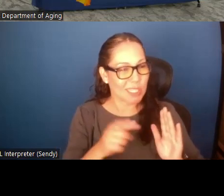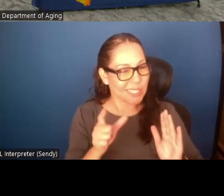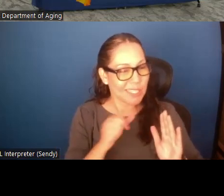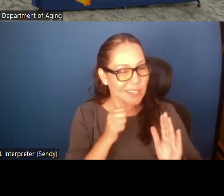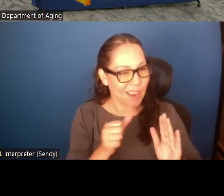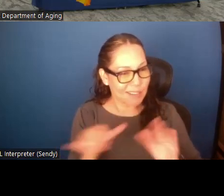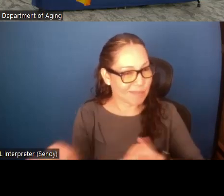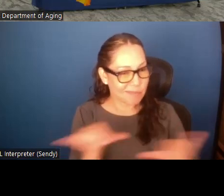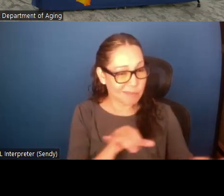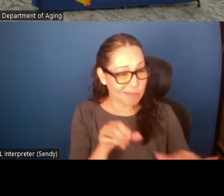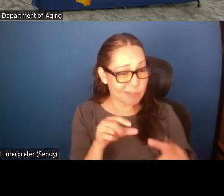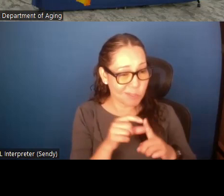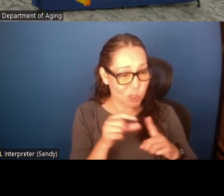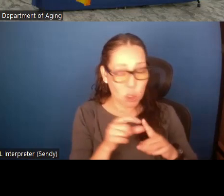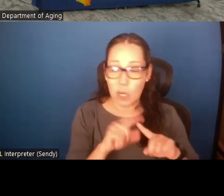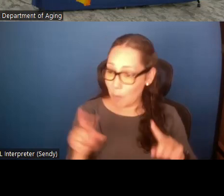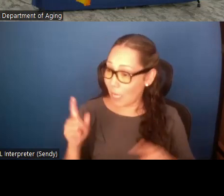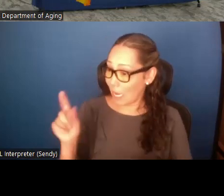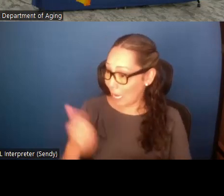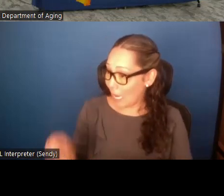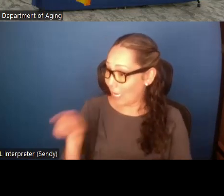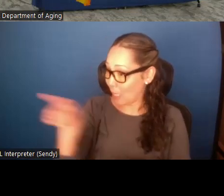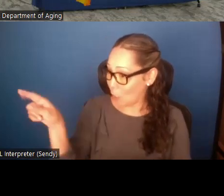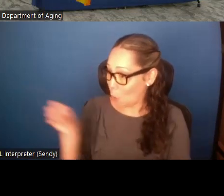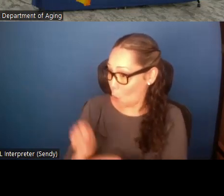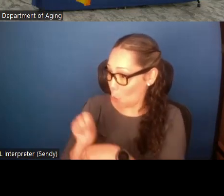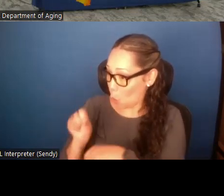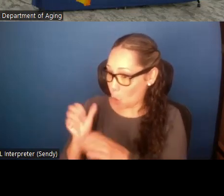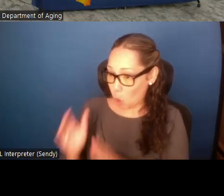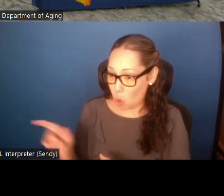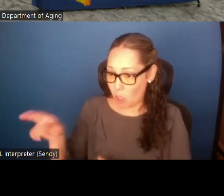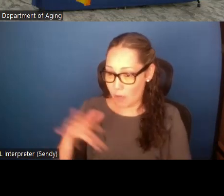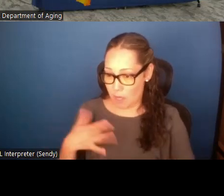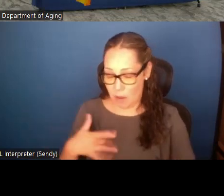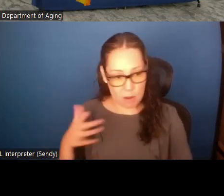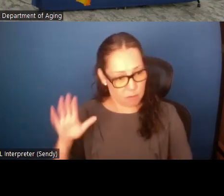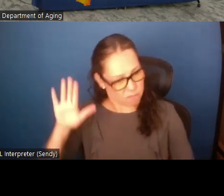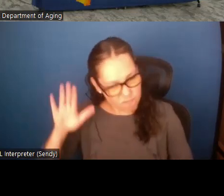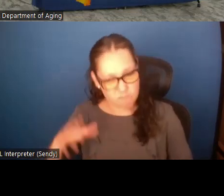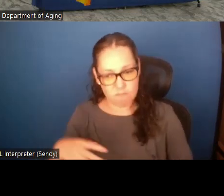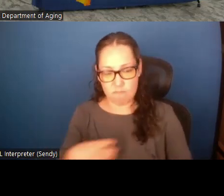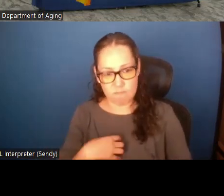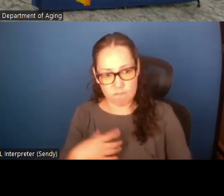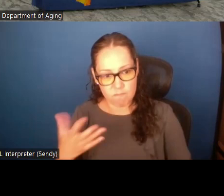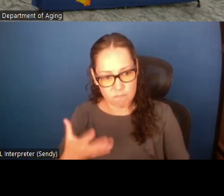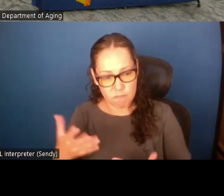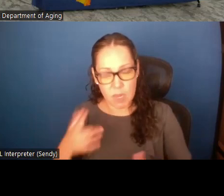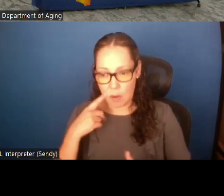if any work group members feel strongly that there should be something that's codified as a formal right for